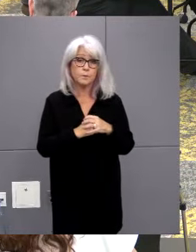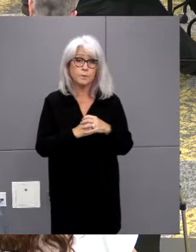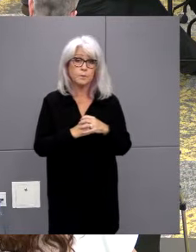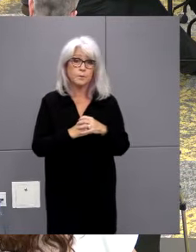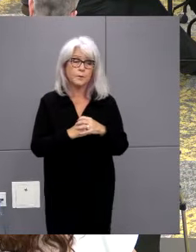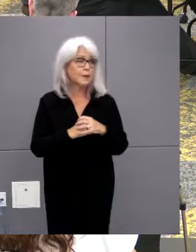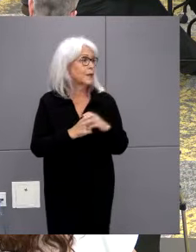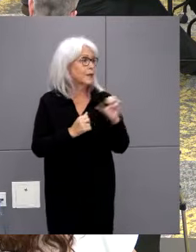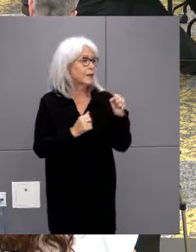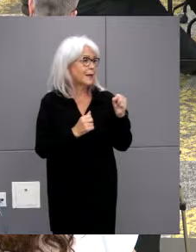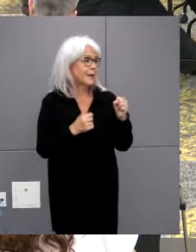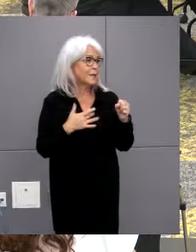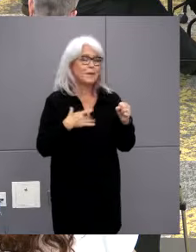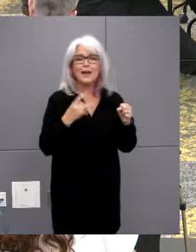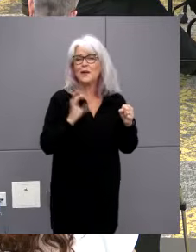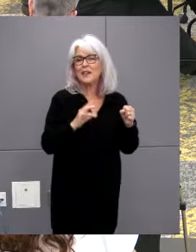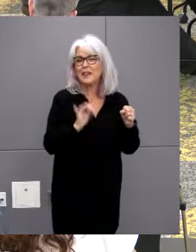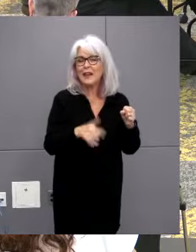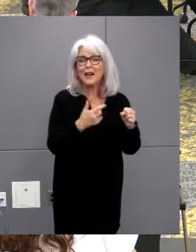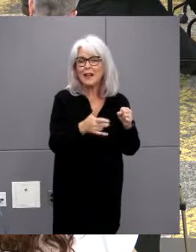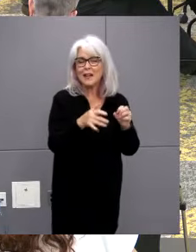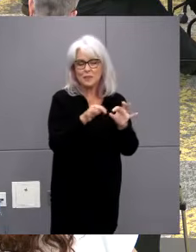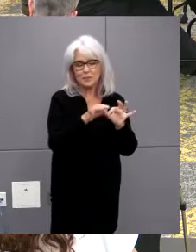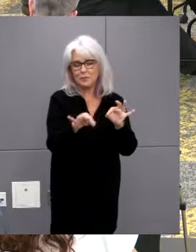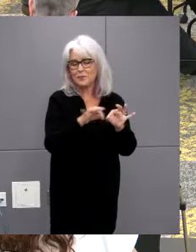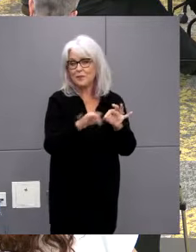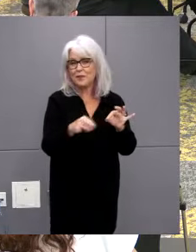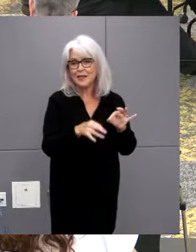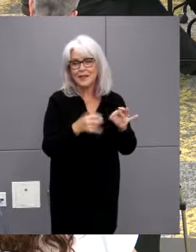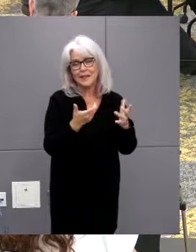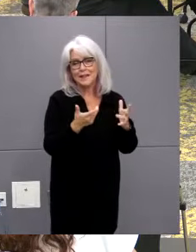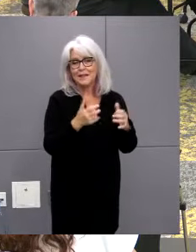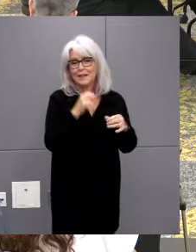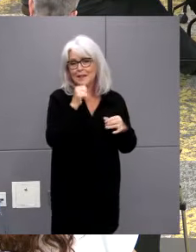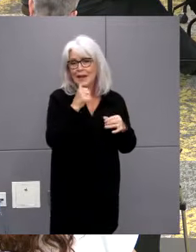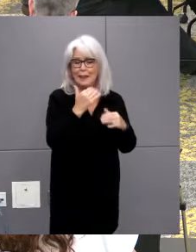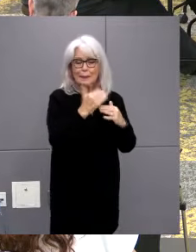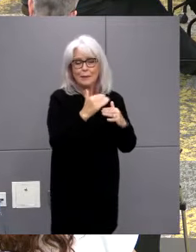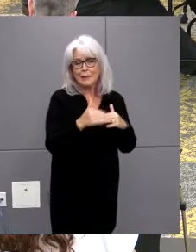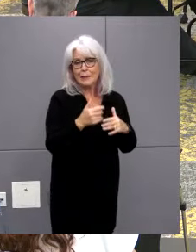Yeah, I just don't like that, but are not necessarily limited to. That just,